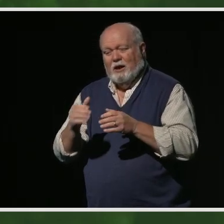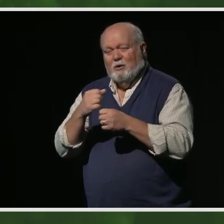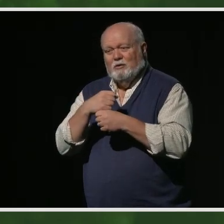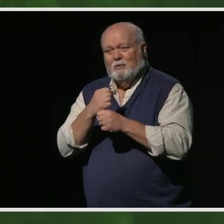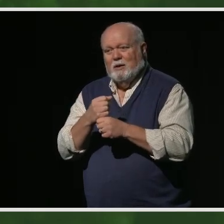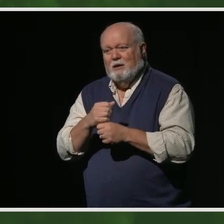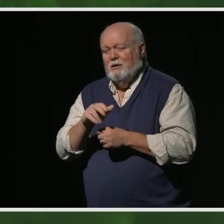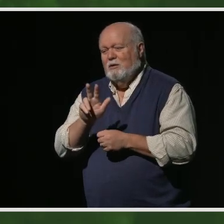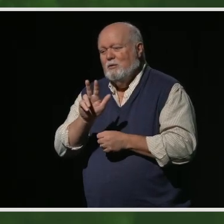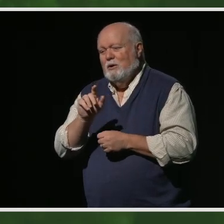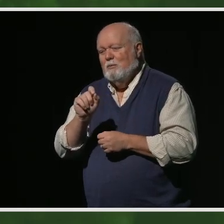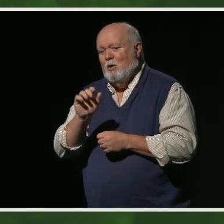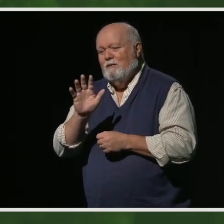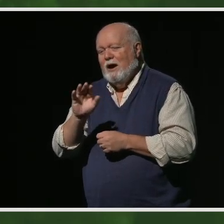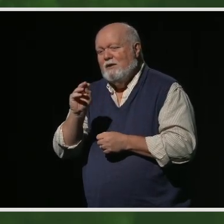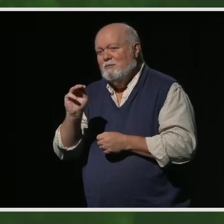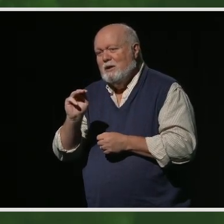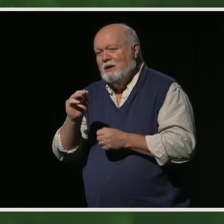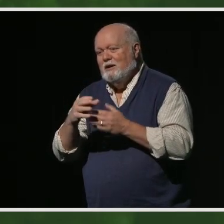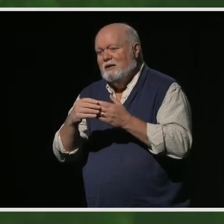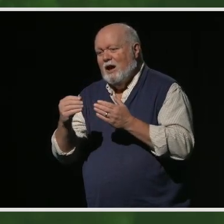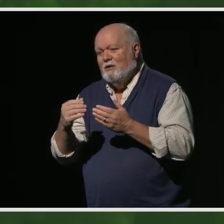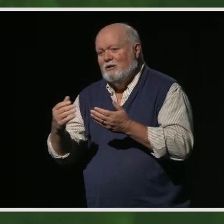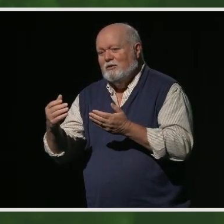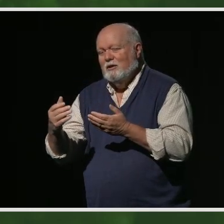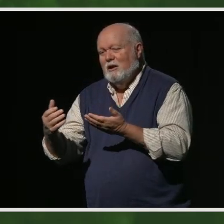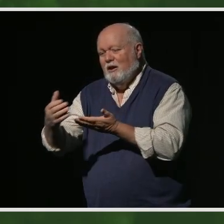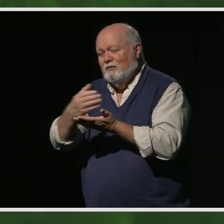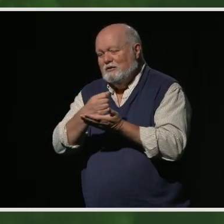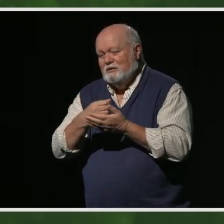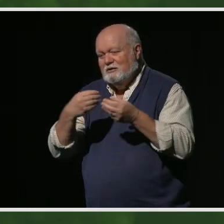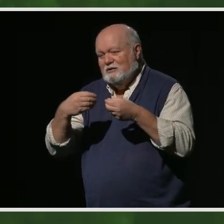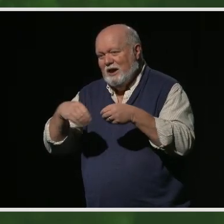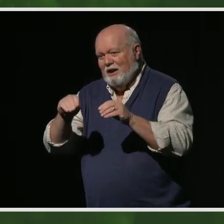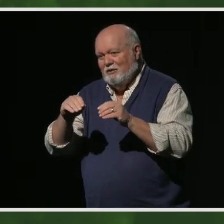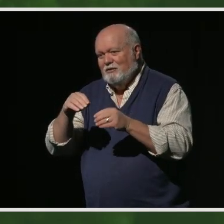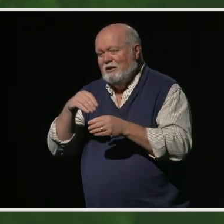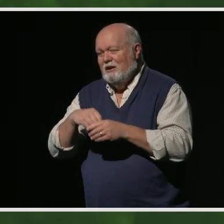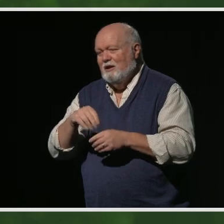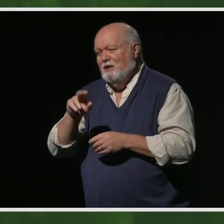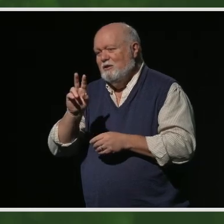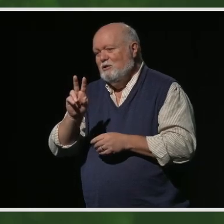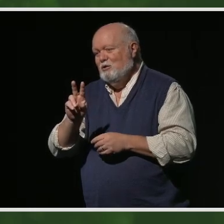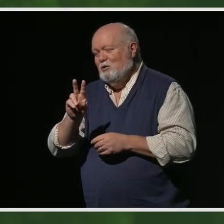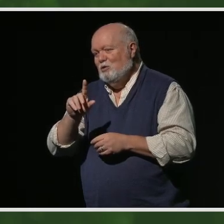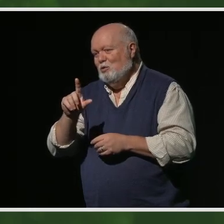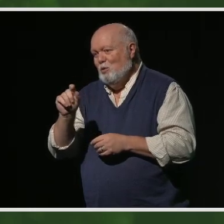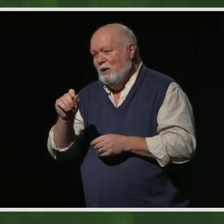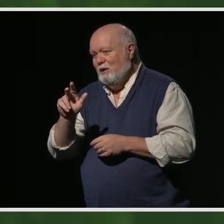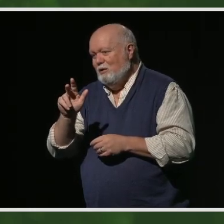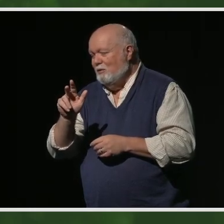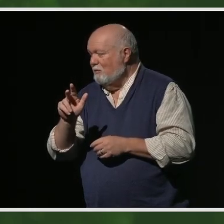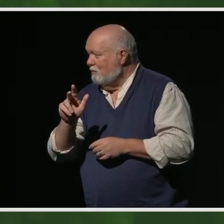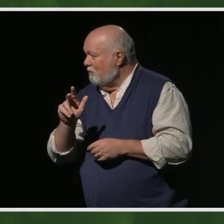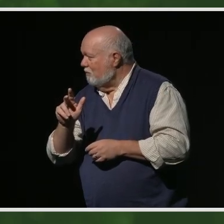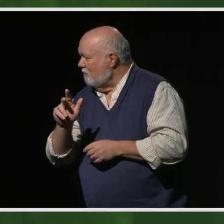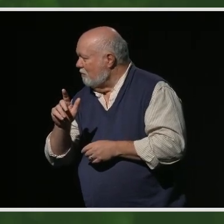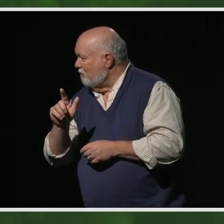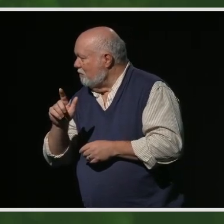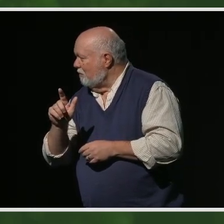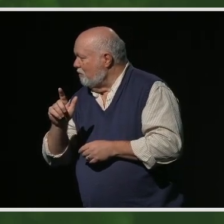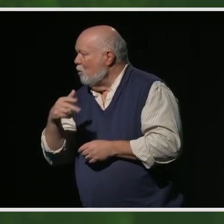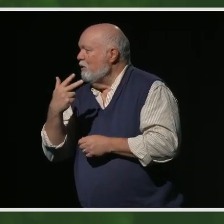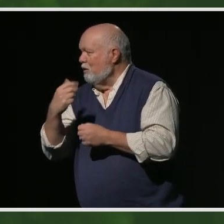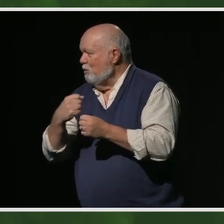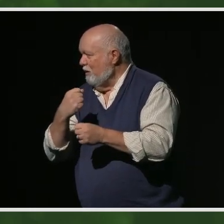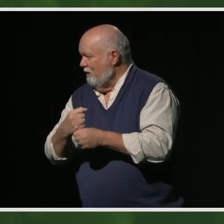million in revenue by year 3 through 600 stores. We will be able to lower our pricing